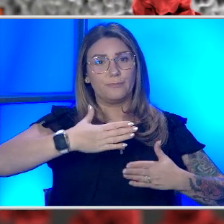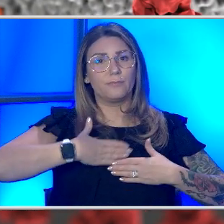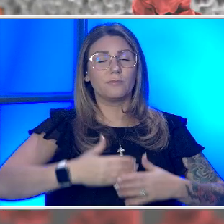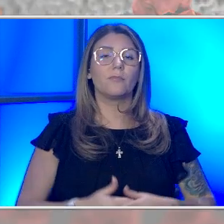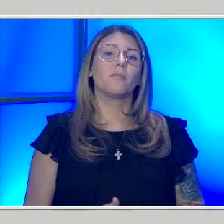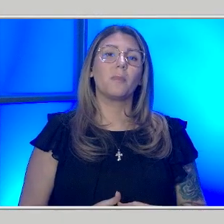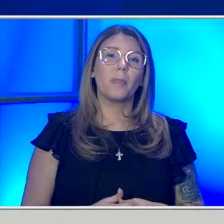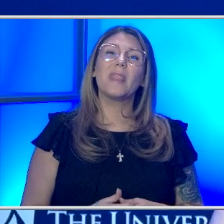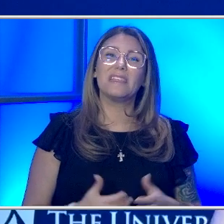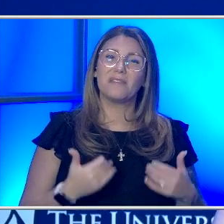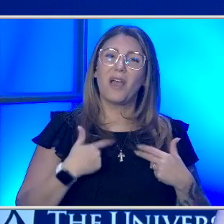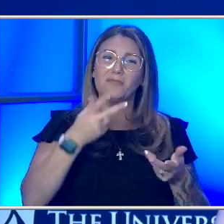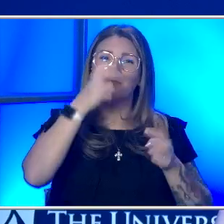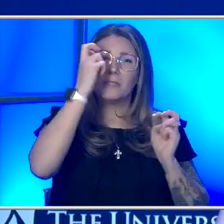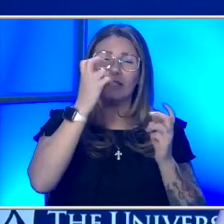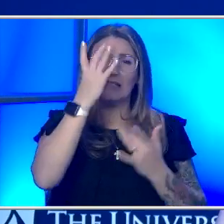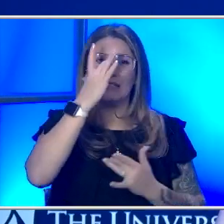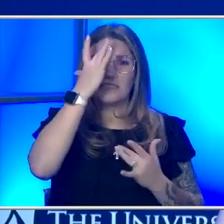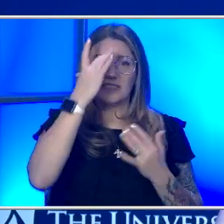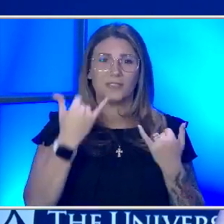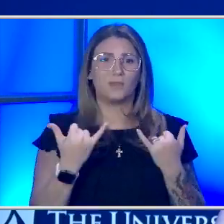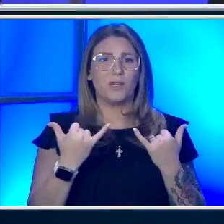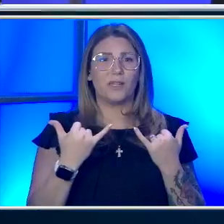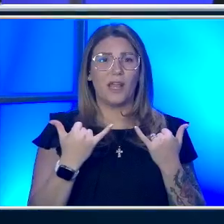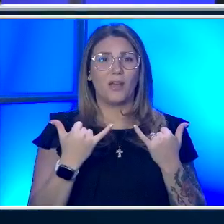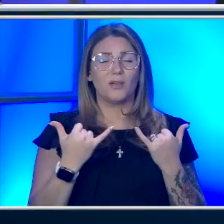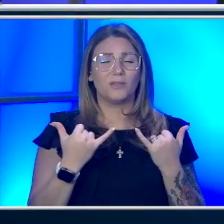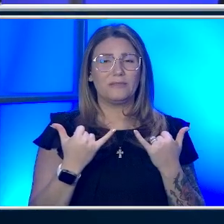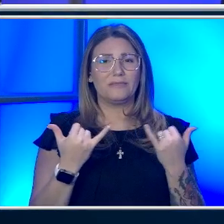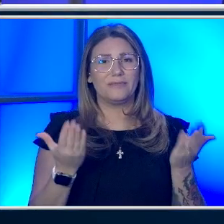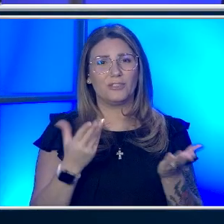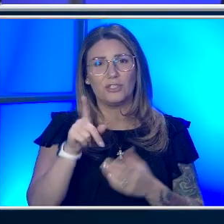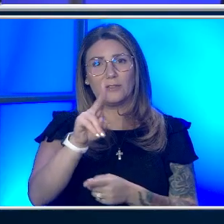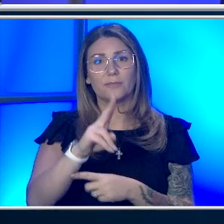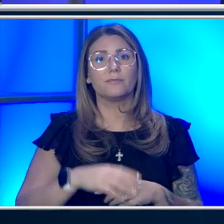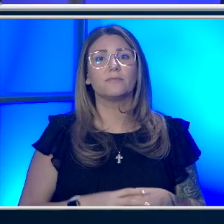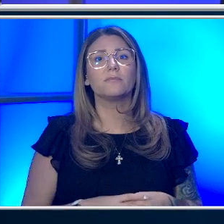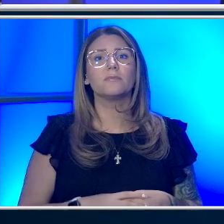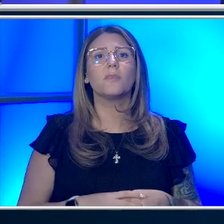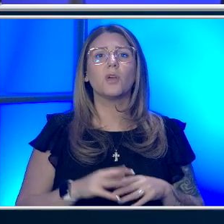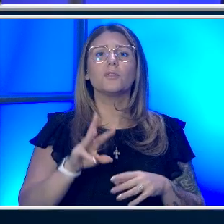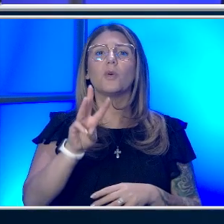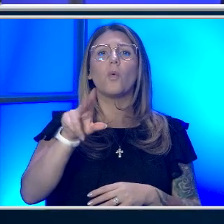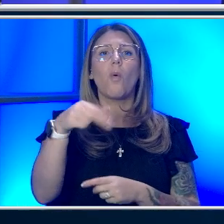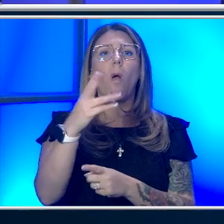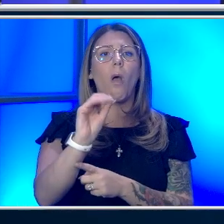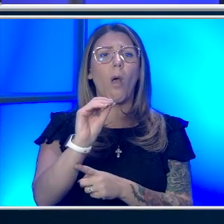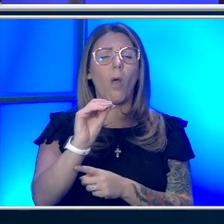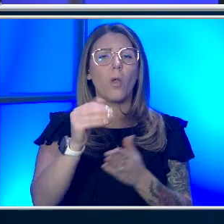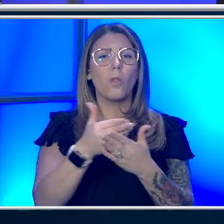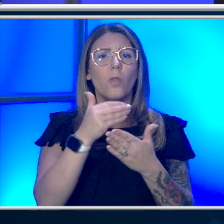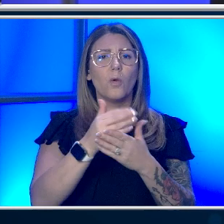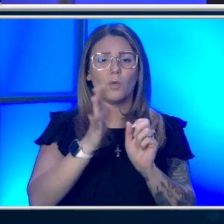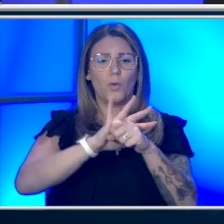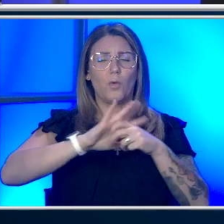illness here right now in the health system. All right, Doc Hawk, the World Health Organization says the new COVID strain is the most transmissible